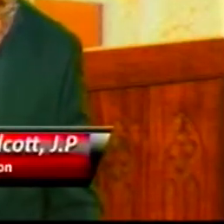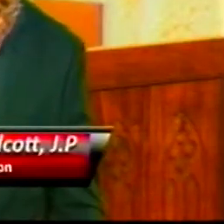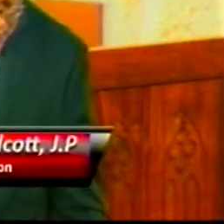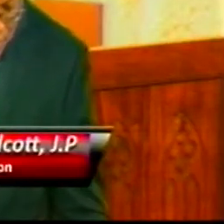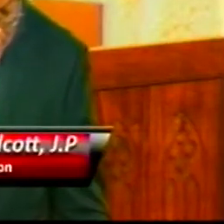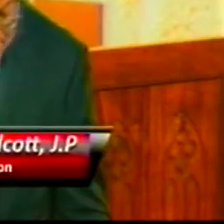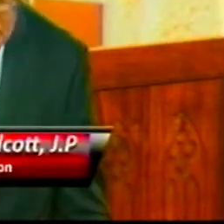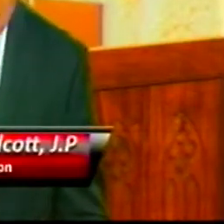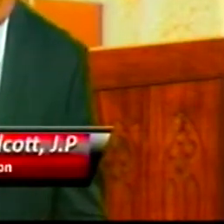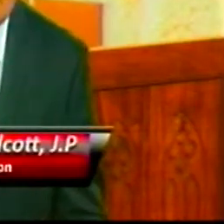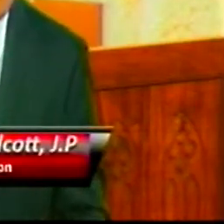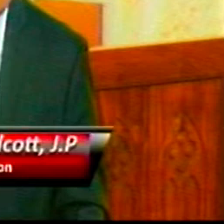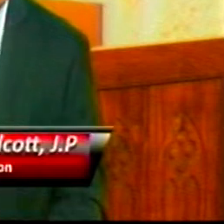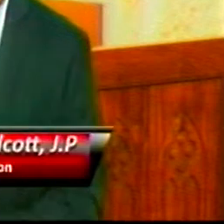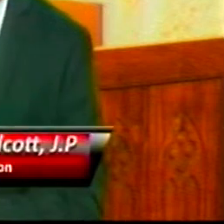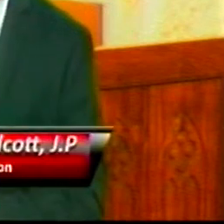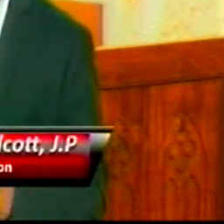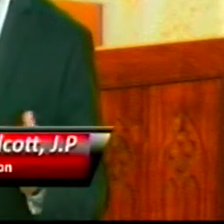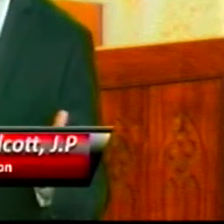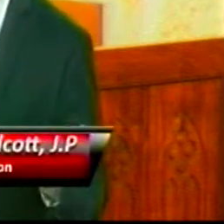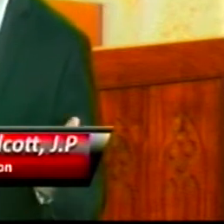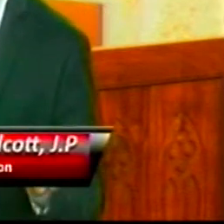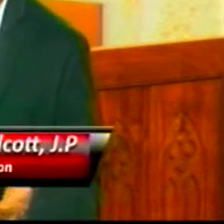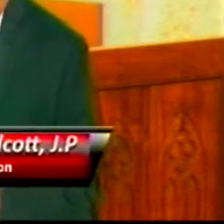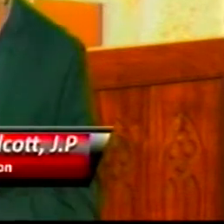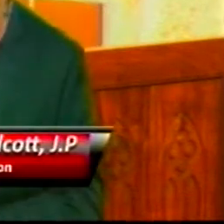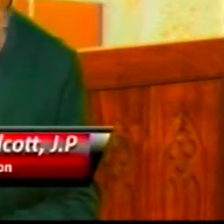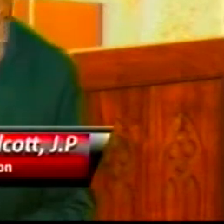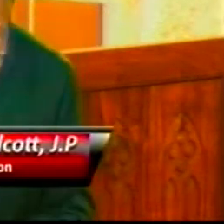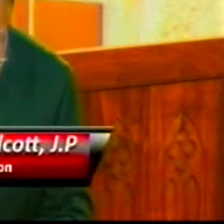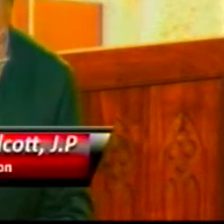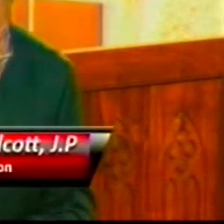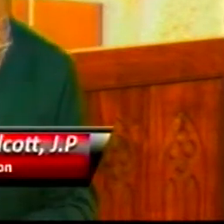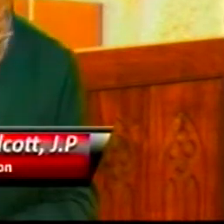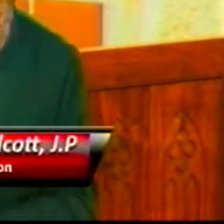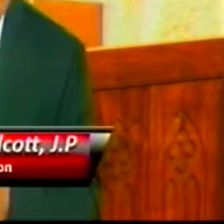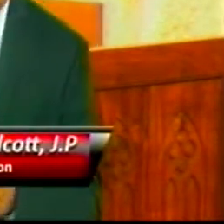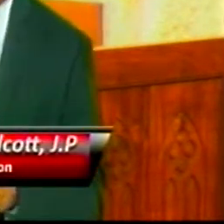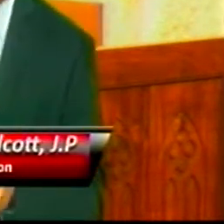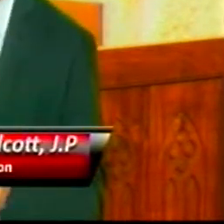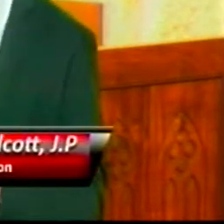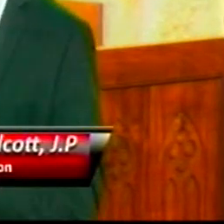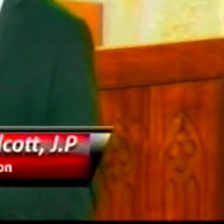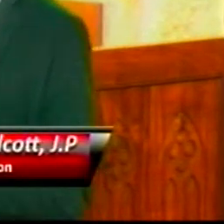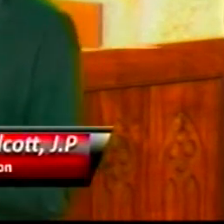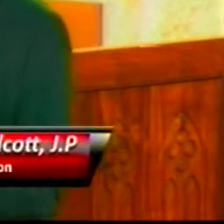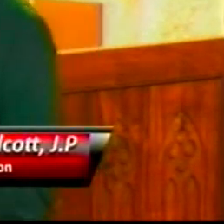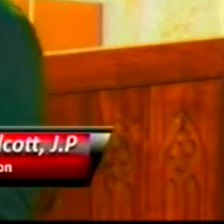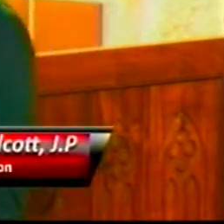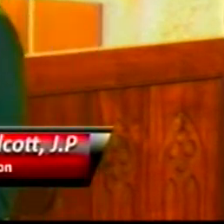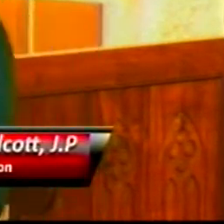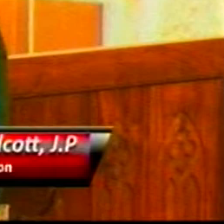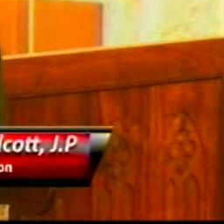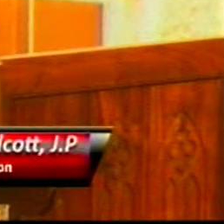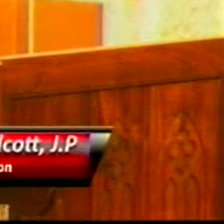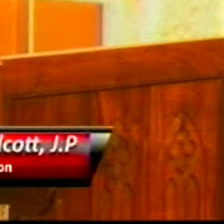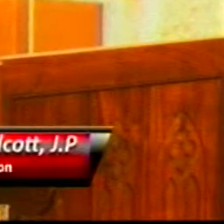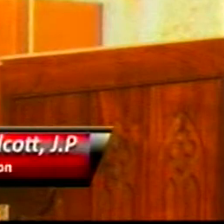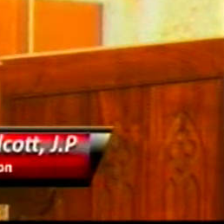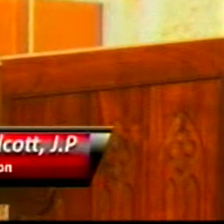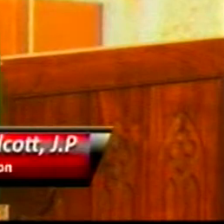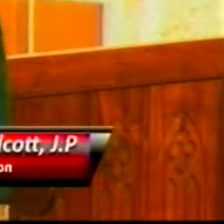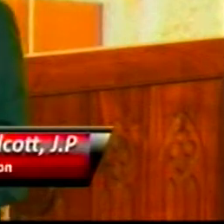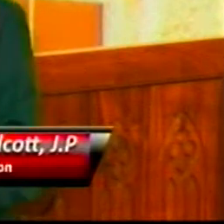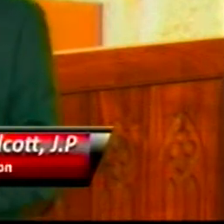has happened before. Historically, the Royal Barbados Police Force have been able to bring to justice, and in some cases to